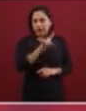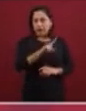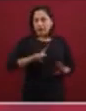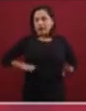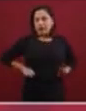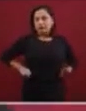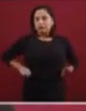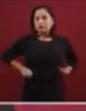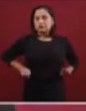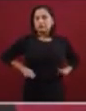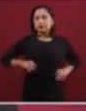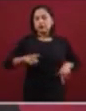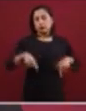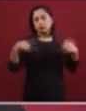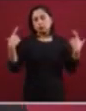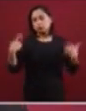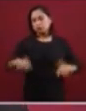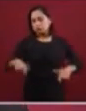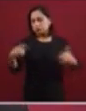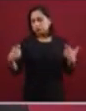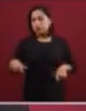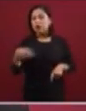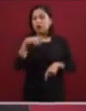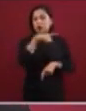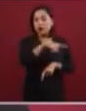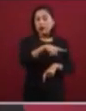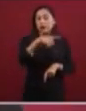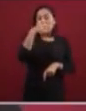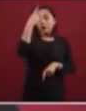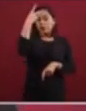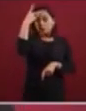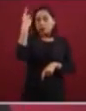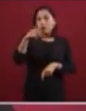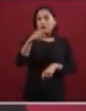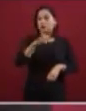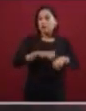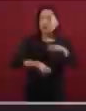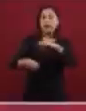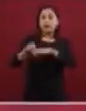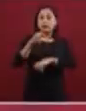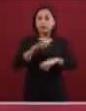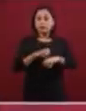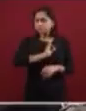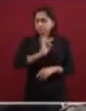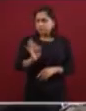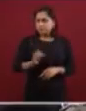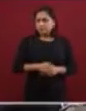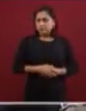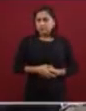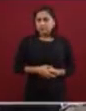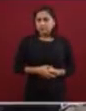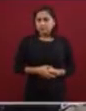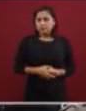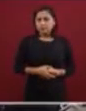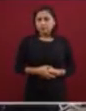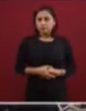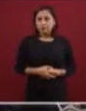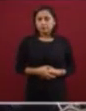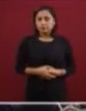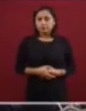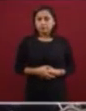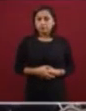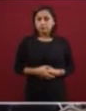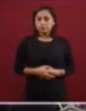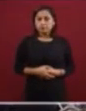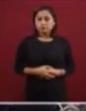Sin duda es un empresario con dimensión social, con dimensión cívica. You probably